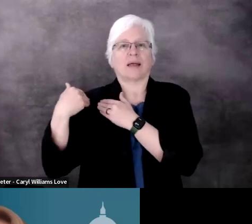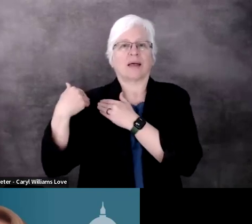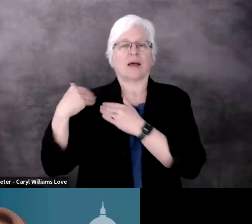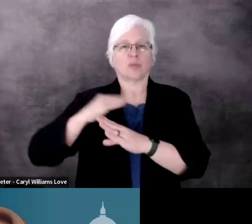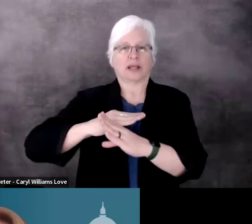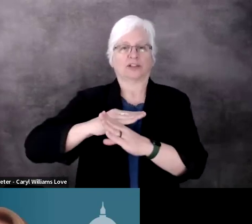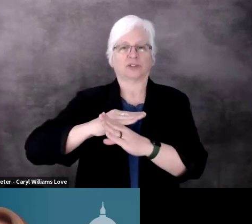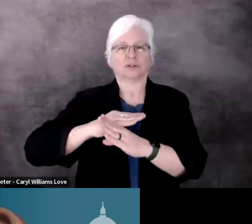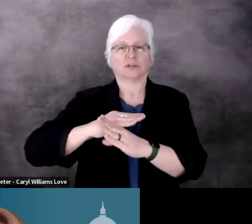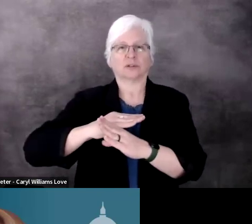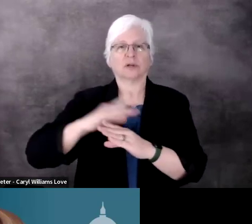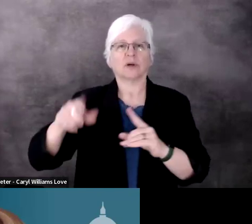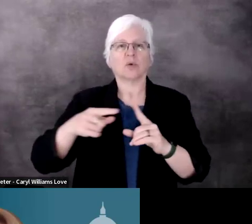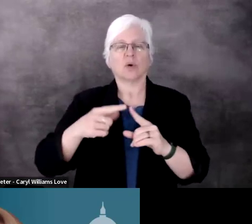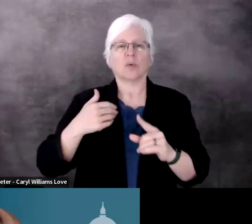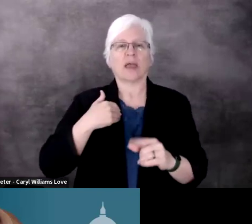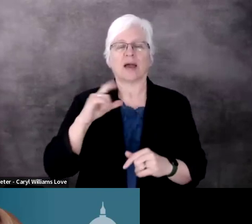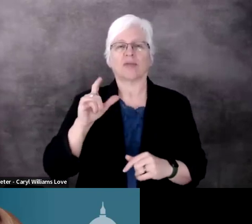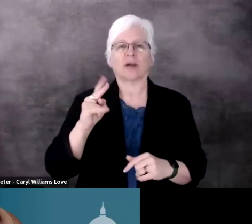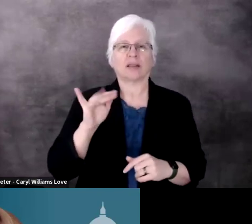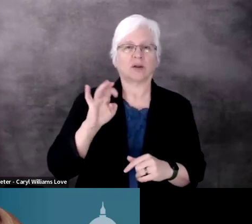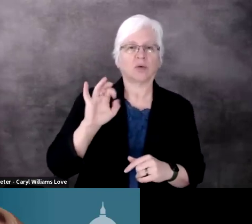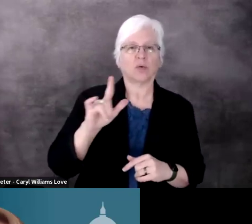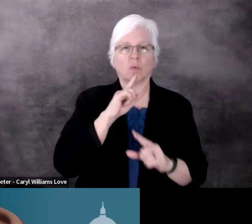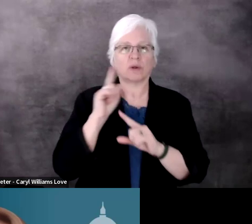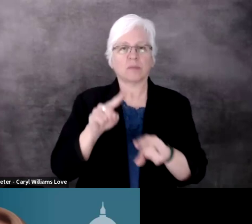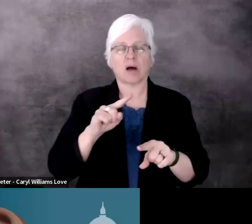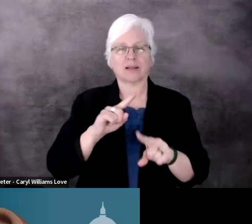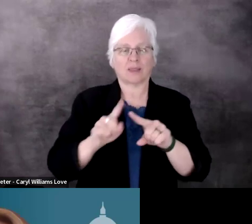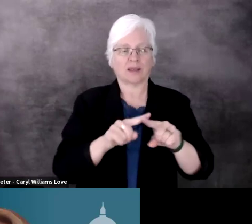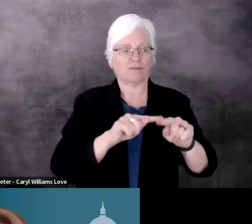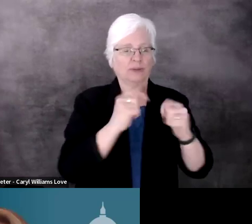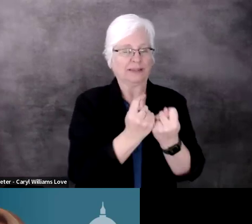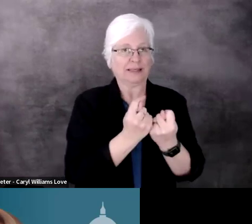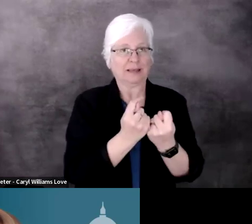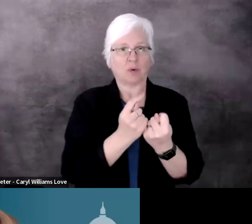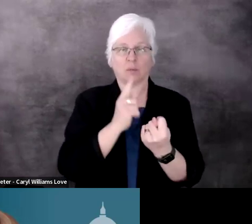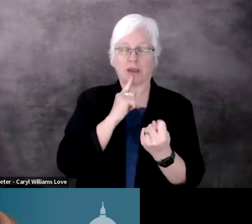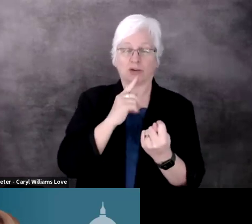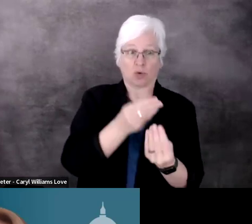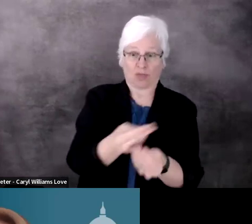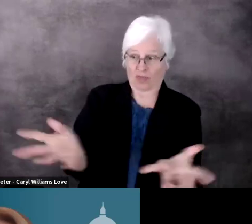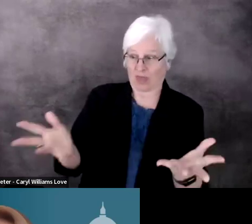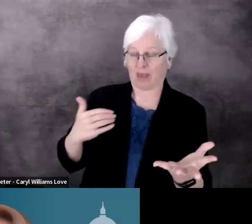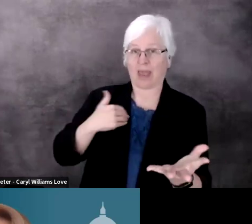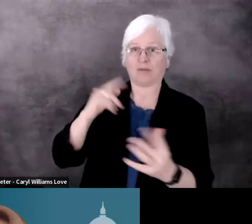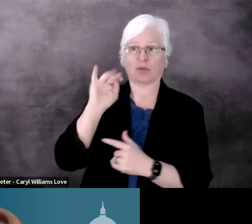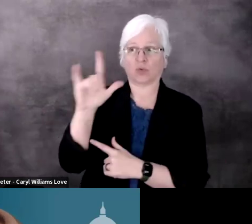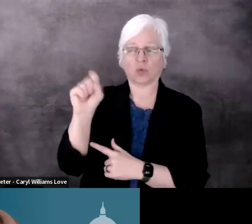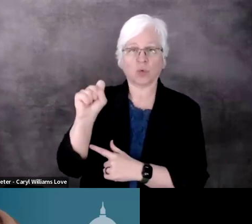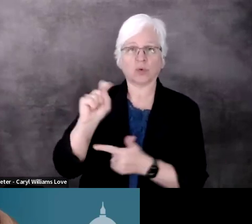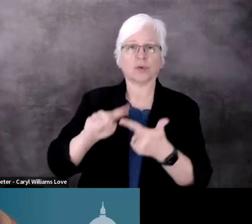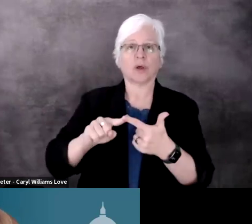the rapid clinical response and we're doing all these teams, we want to make sure they have the tools and protections and, of course, the training.